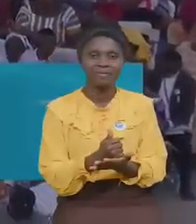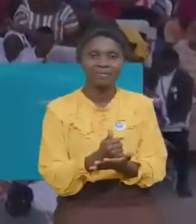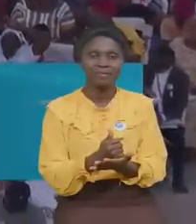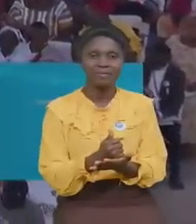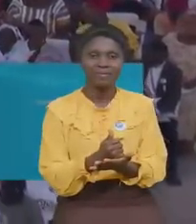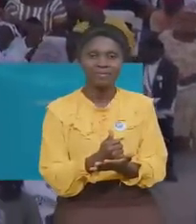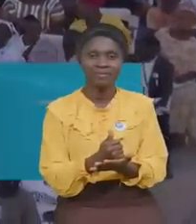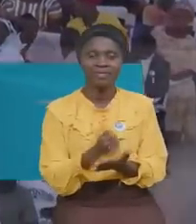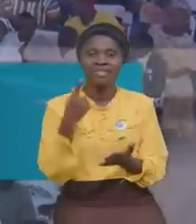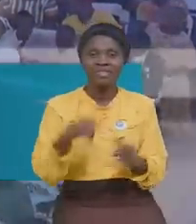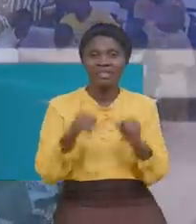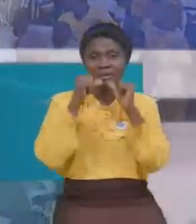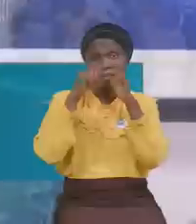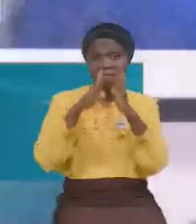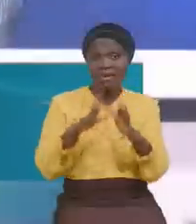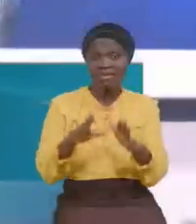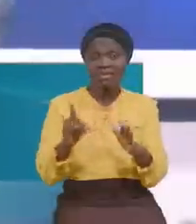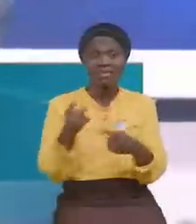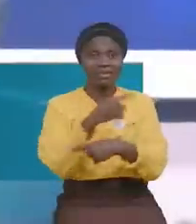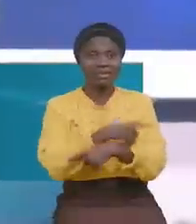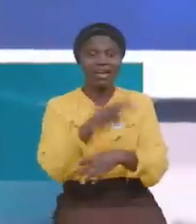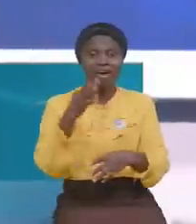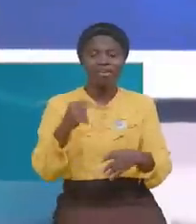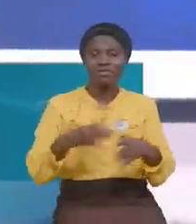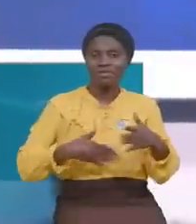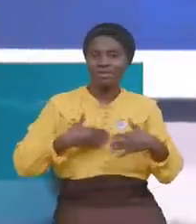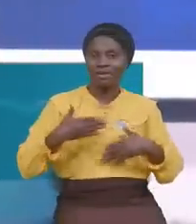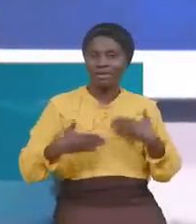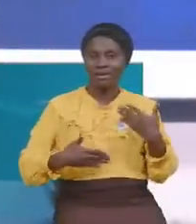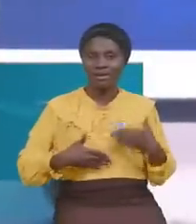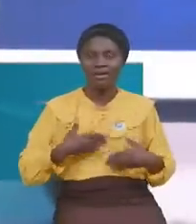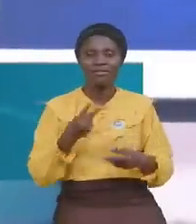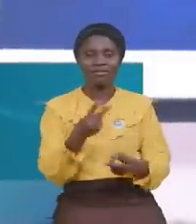The blessed day of a glad visitation.